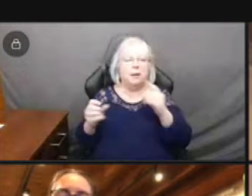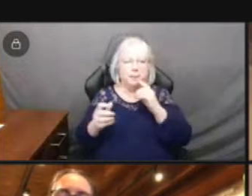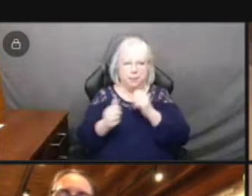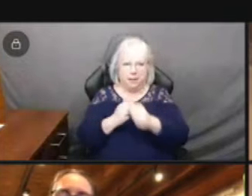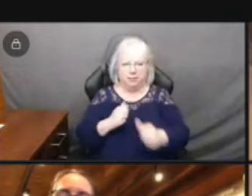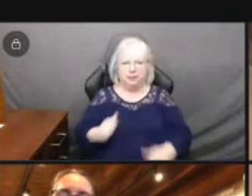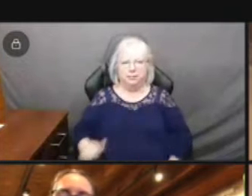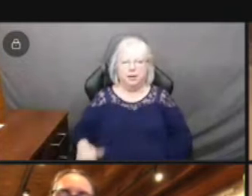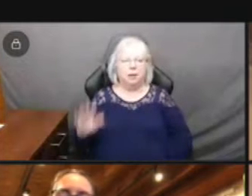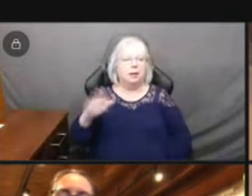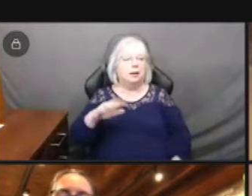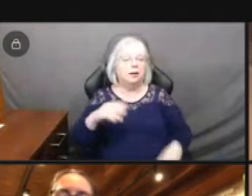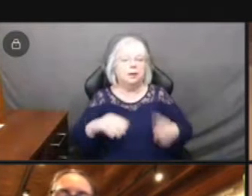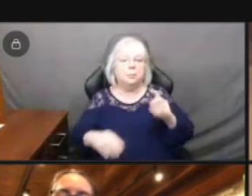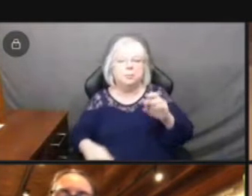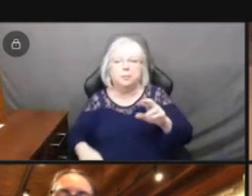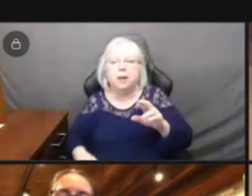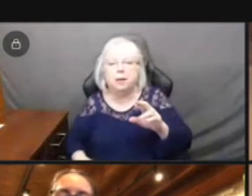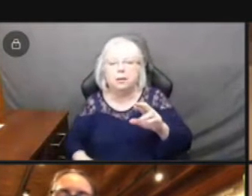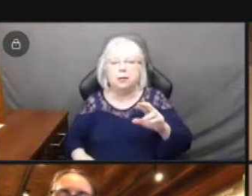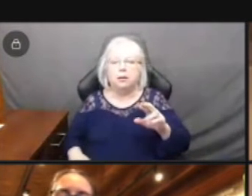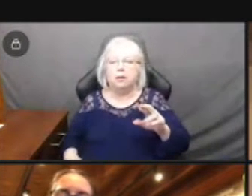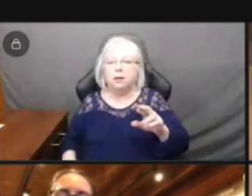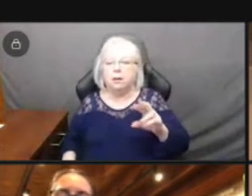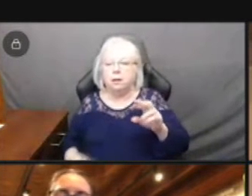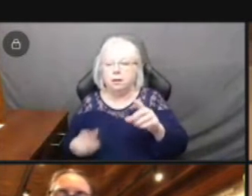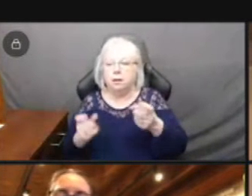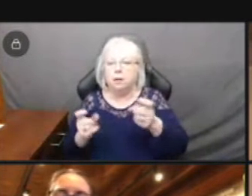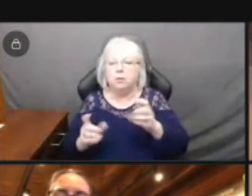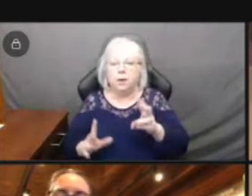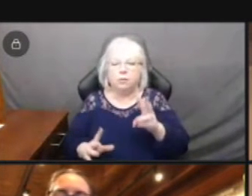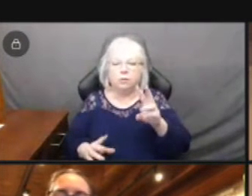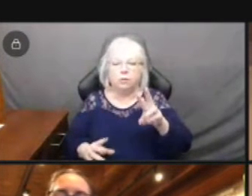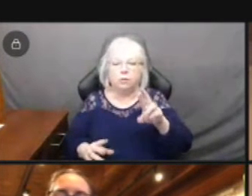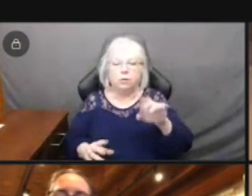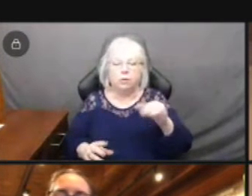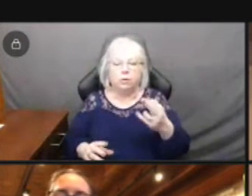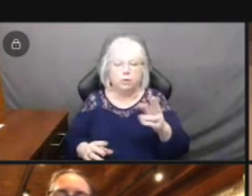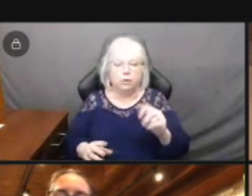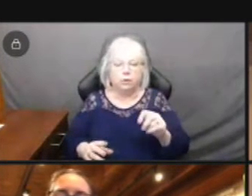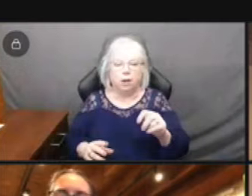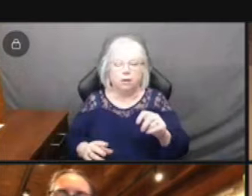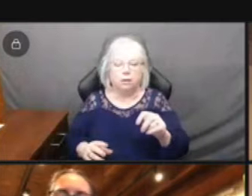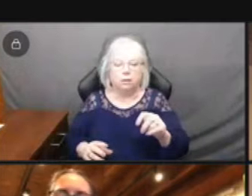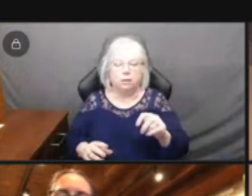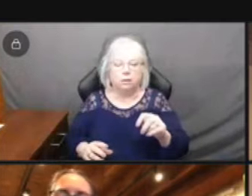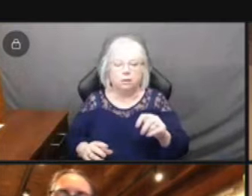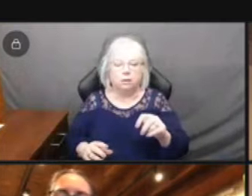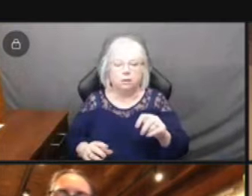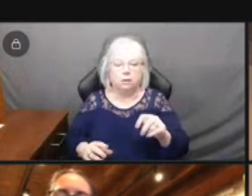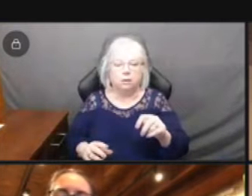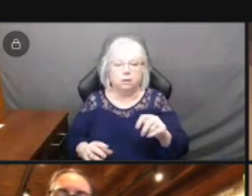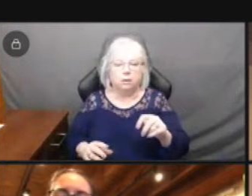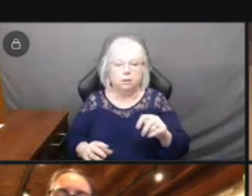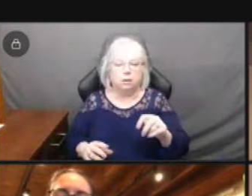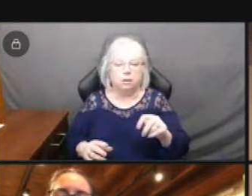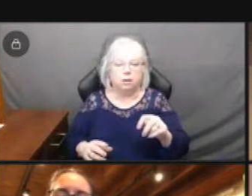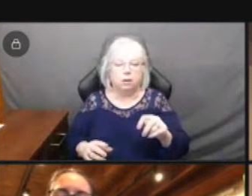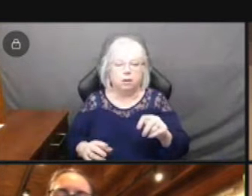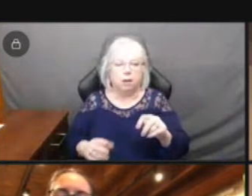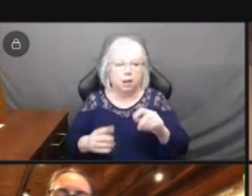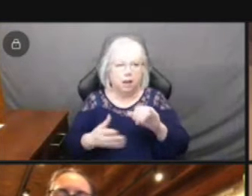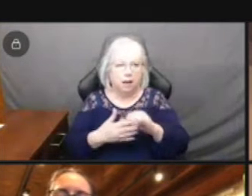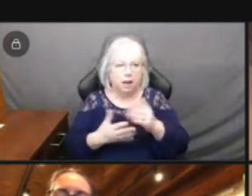it. Mayor, register me a no on that item, about the structures. Director, Emergency. there's